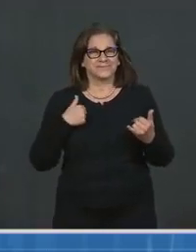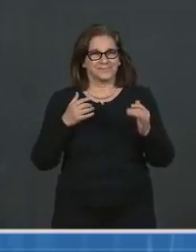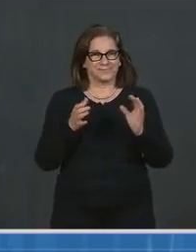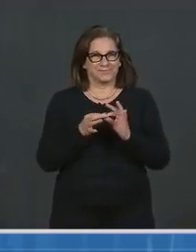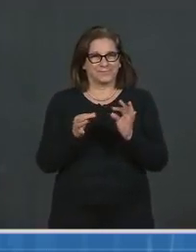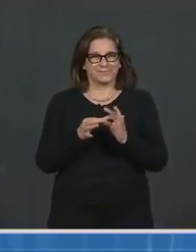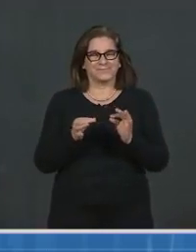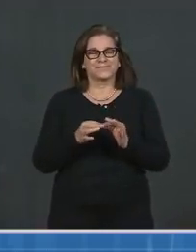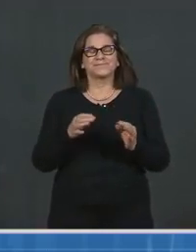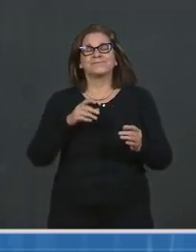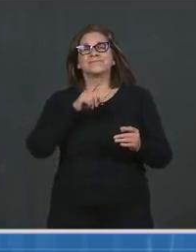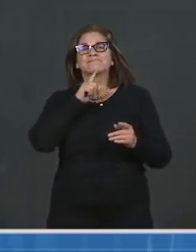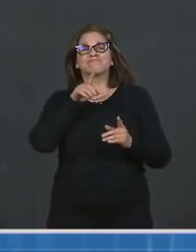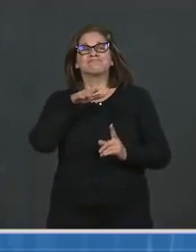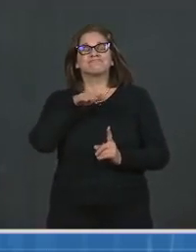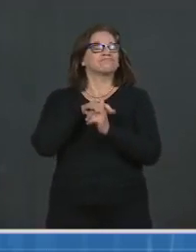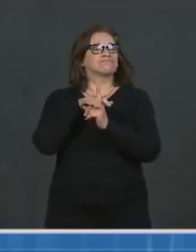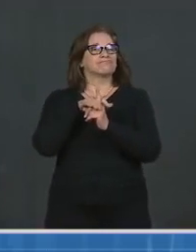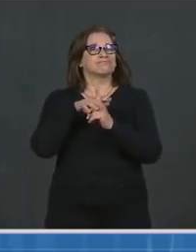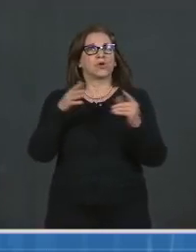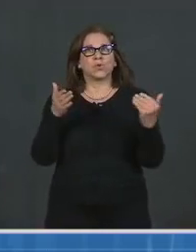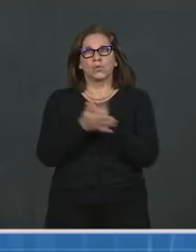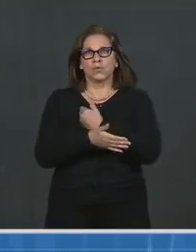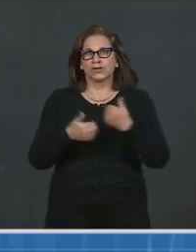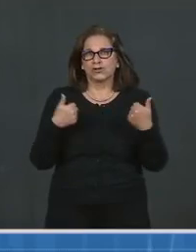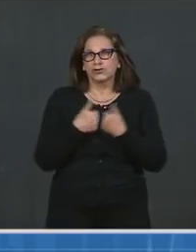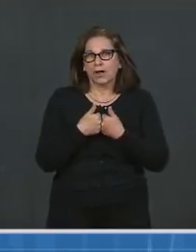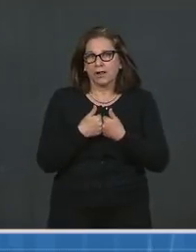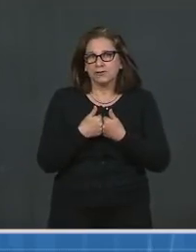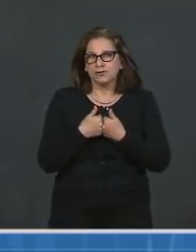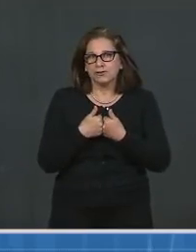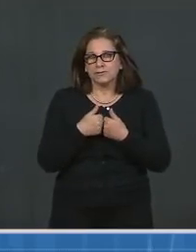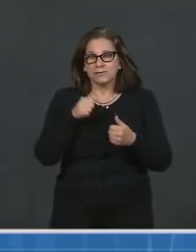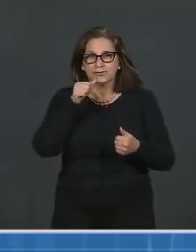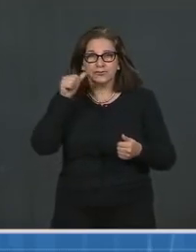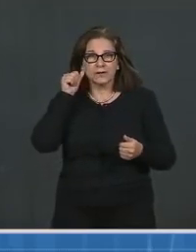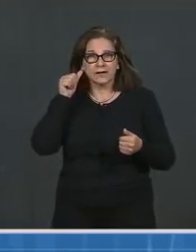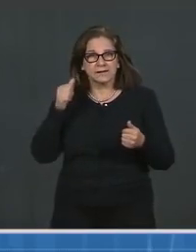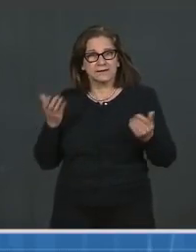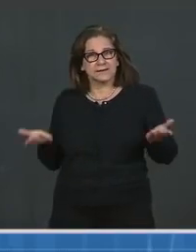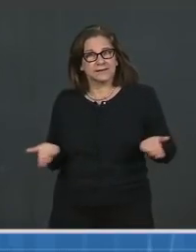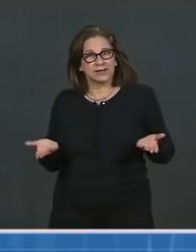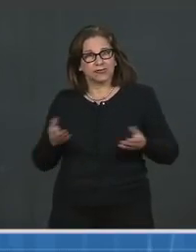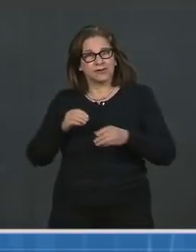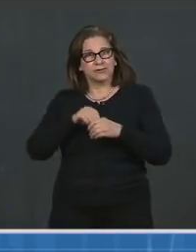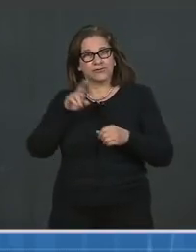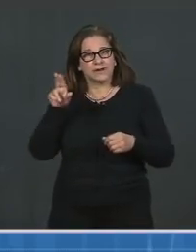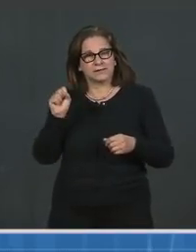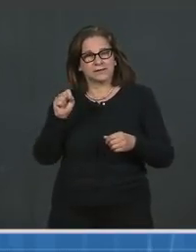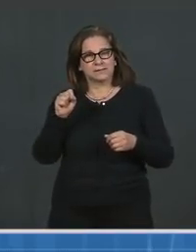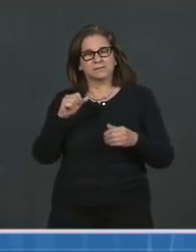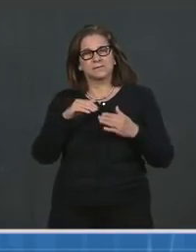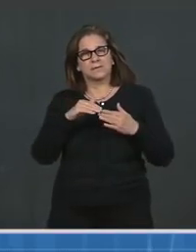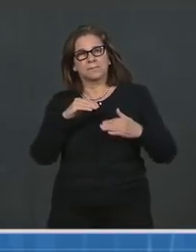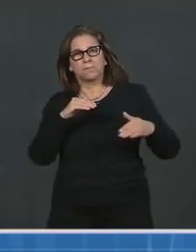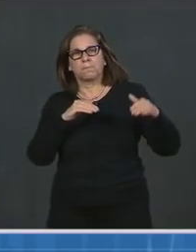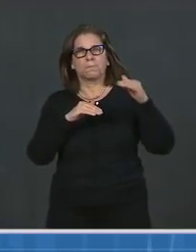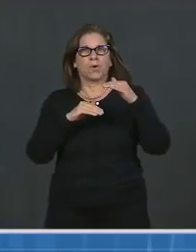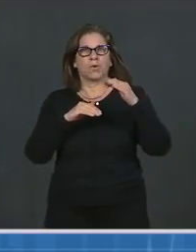data. Yesterday, we in the United States surpassed 30 million cases of